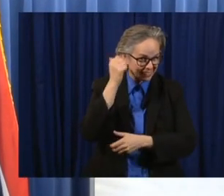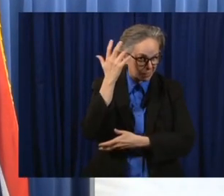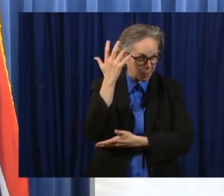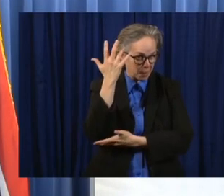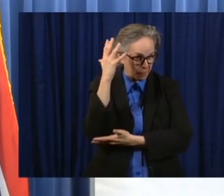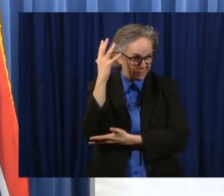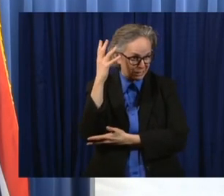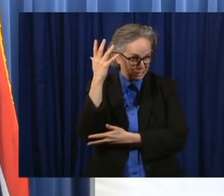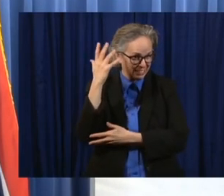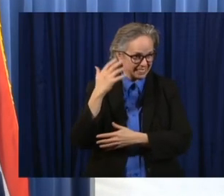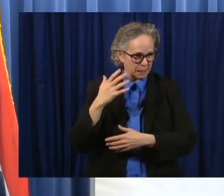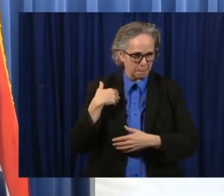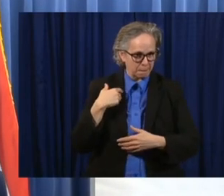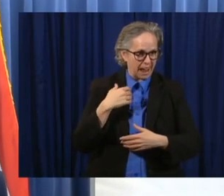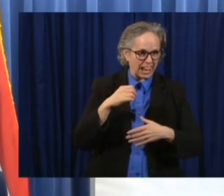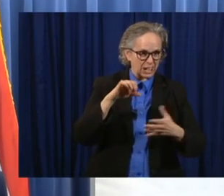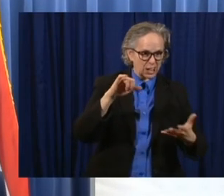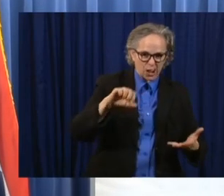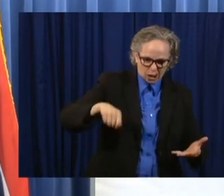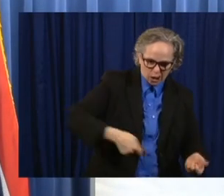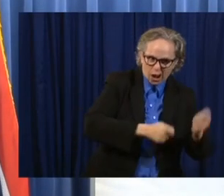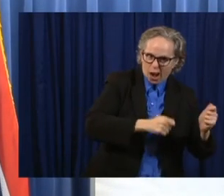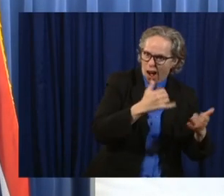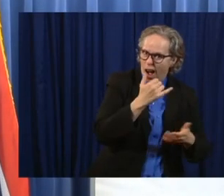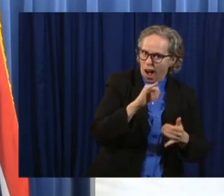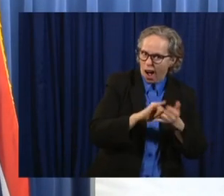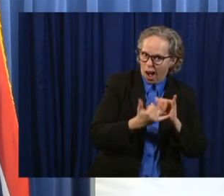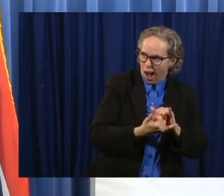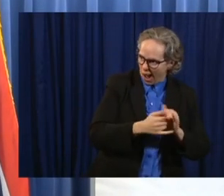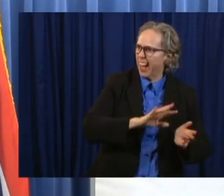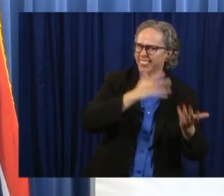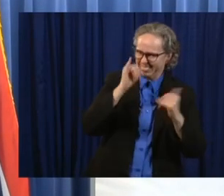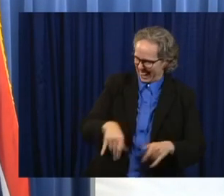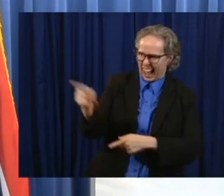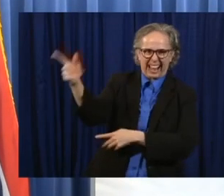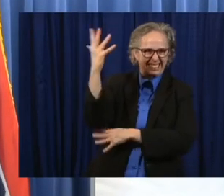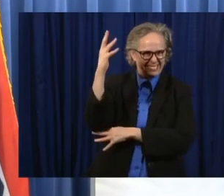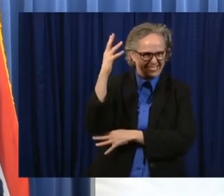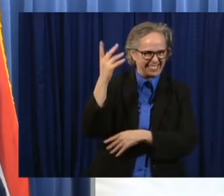yard, so it's a brother or sister or something, I guess.